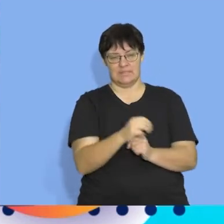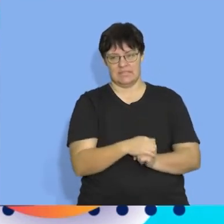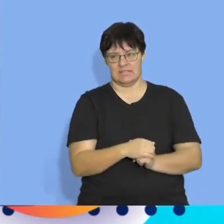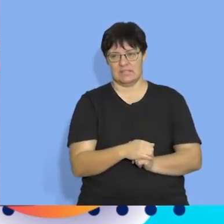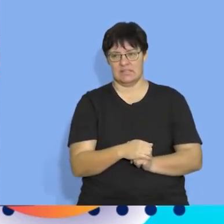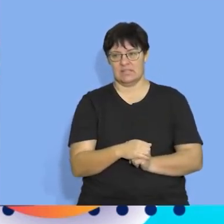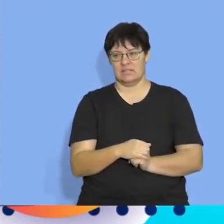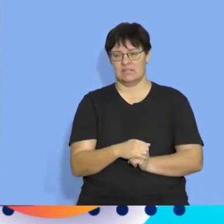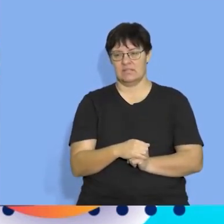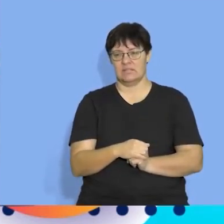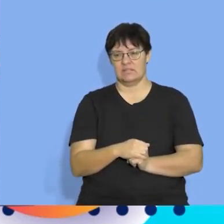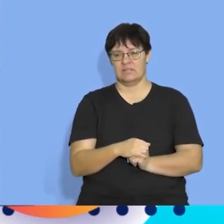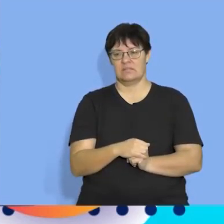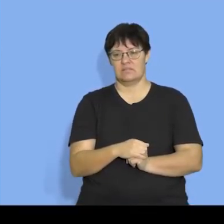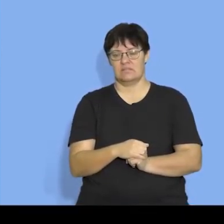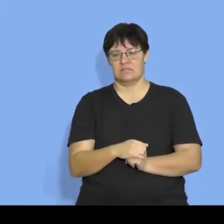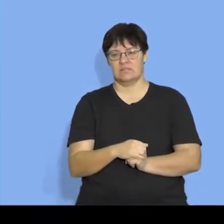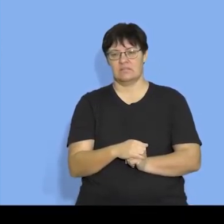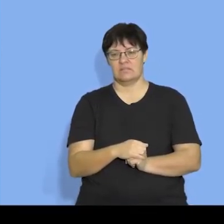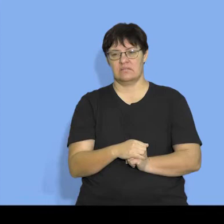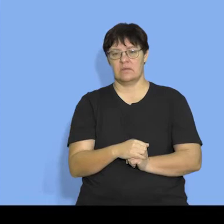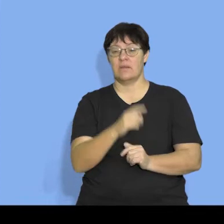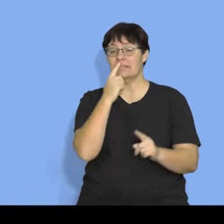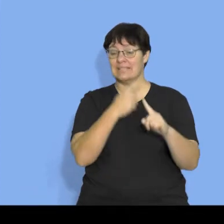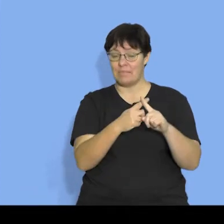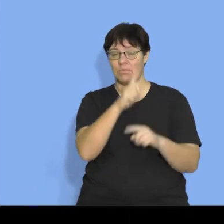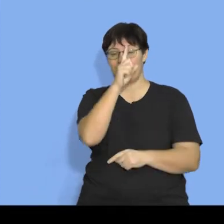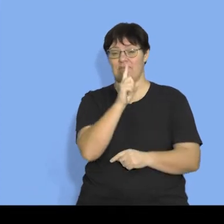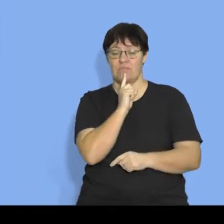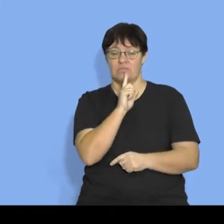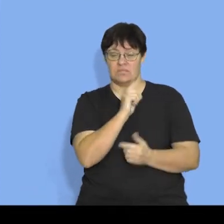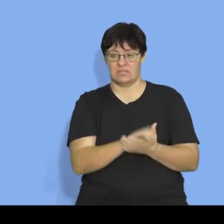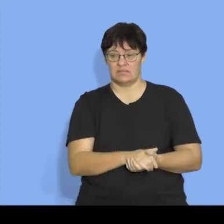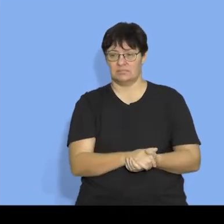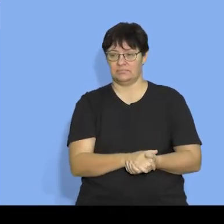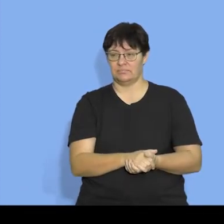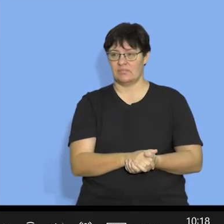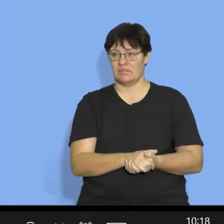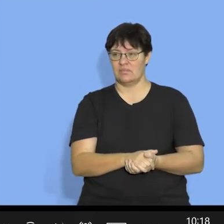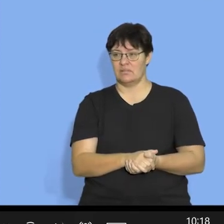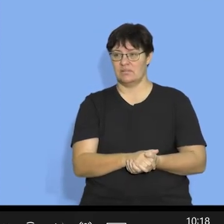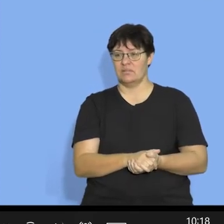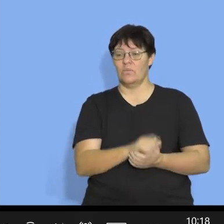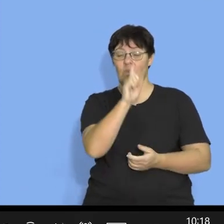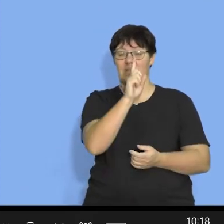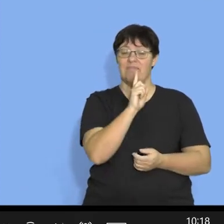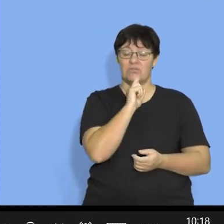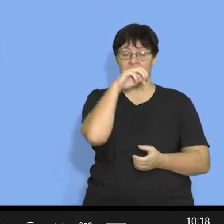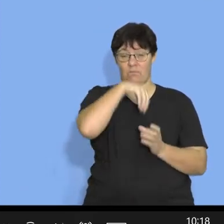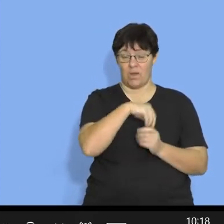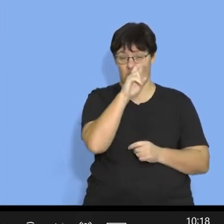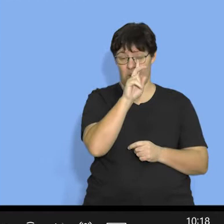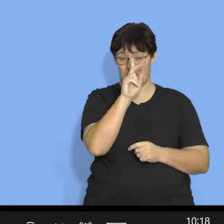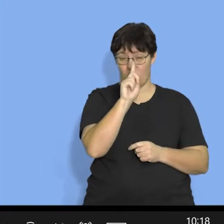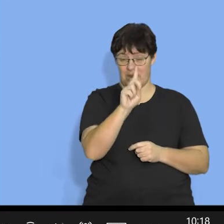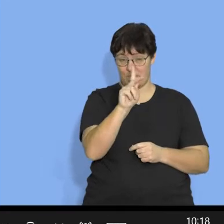meters, and I do that by timesing by 1,000, okay, because there's 1,000 meters in a kilometer.